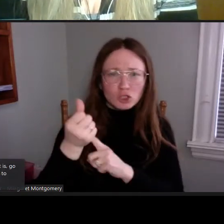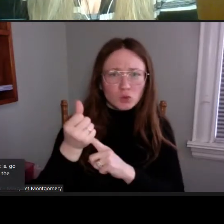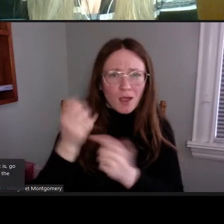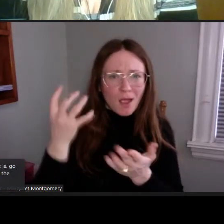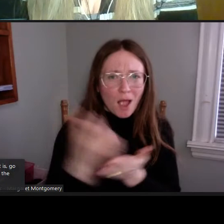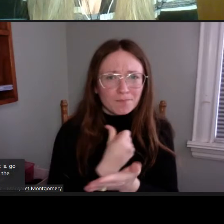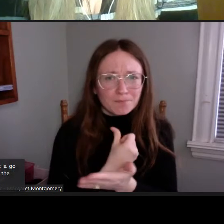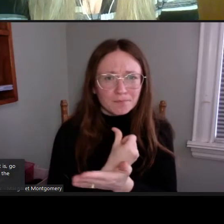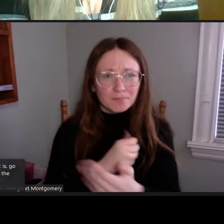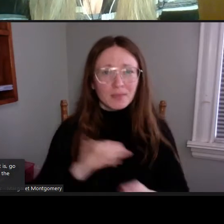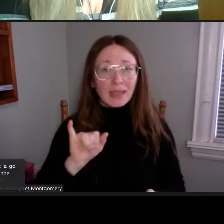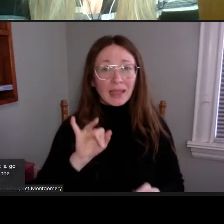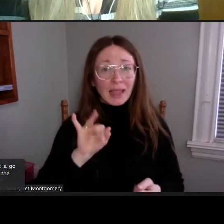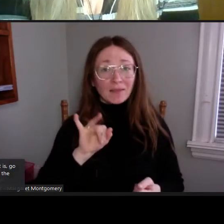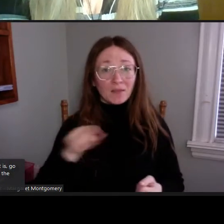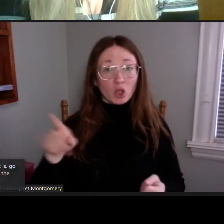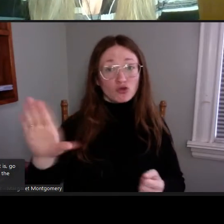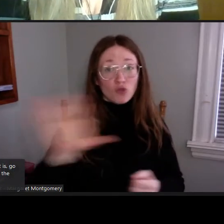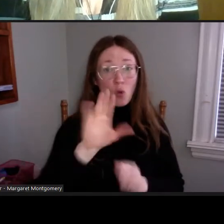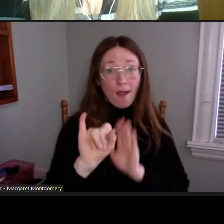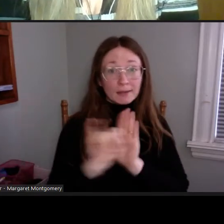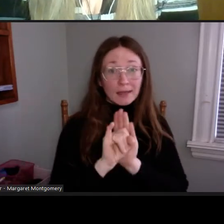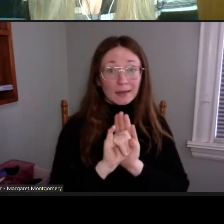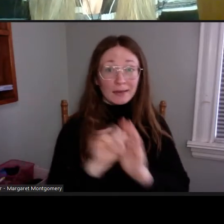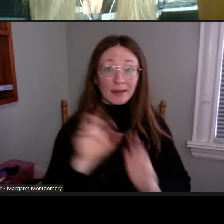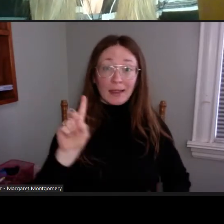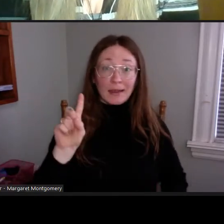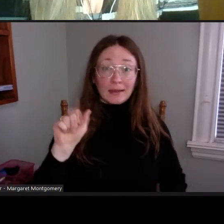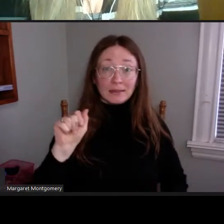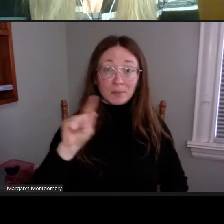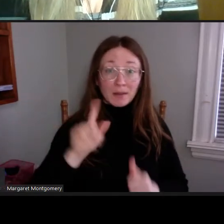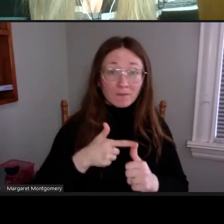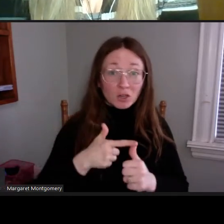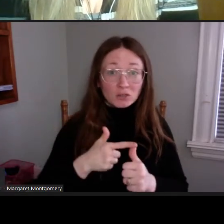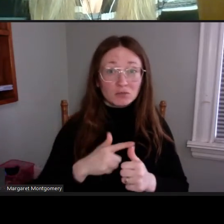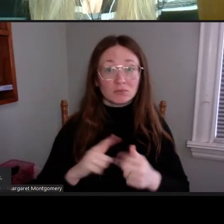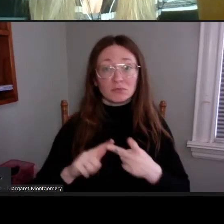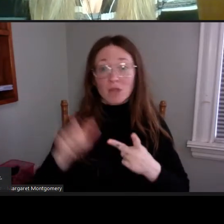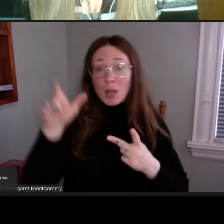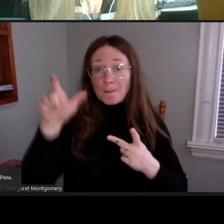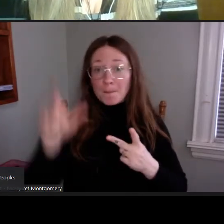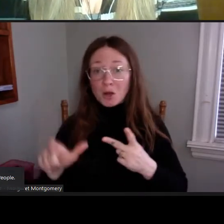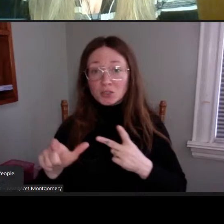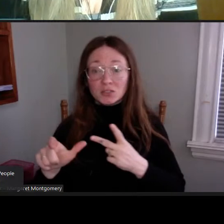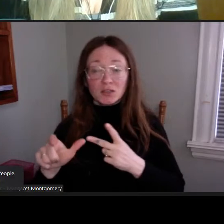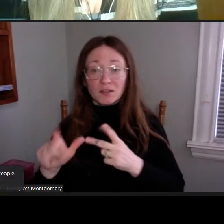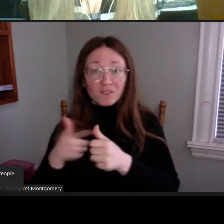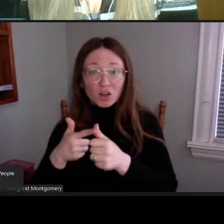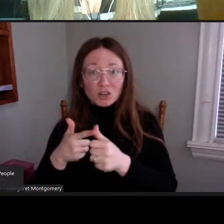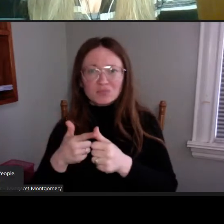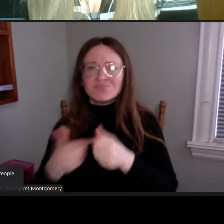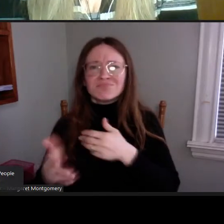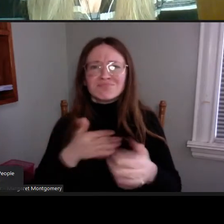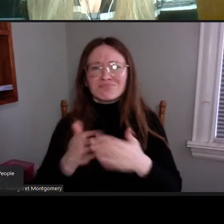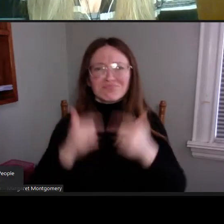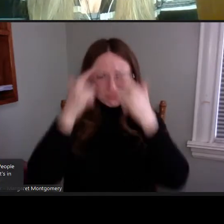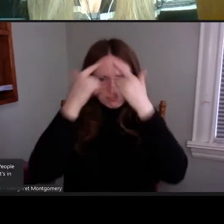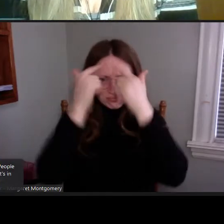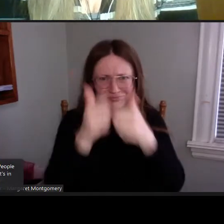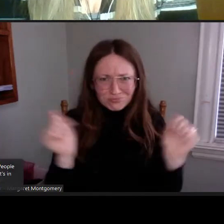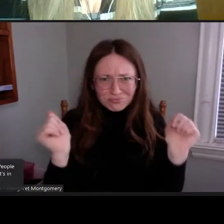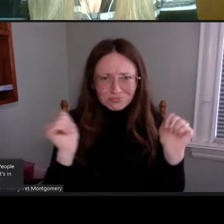disability first, or if you want the person first, hey, that's your cup of tea. Just let people know that's how you wish to do it. And when it's in the